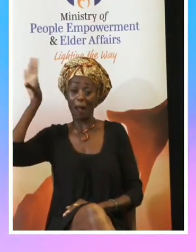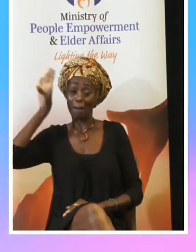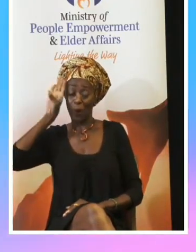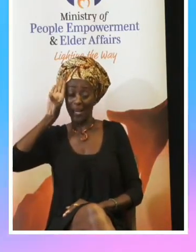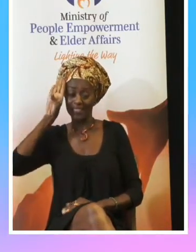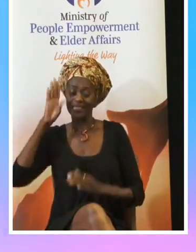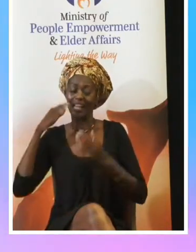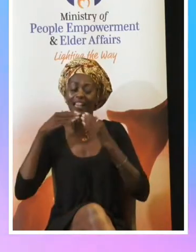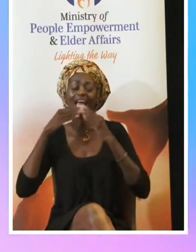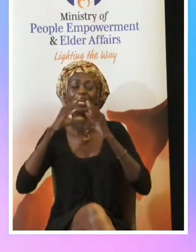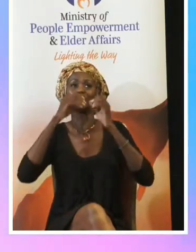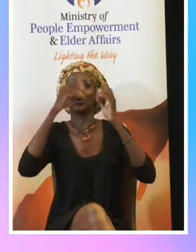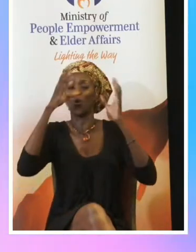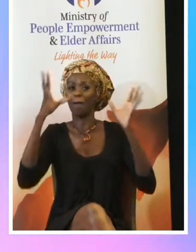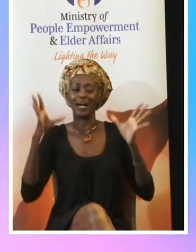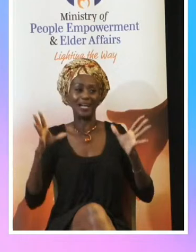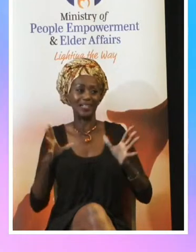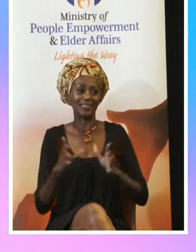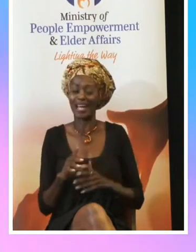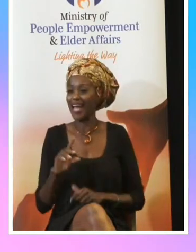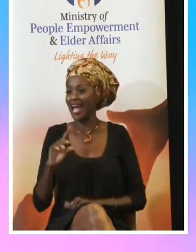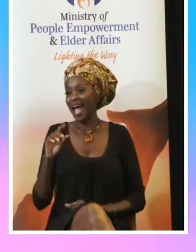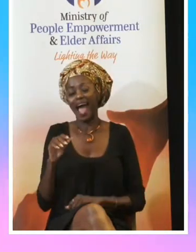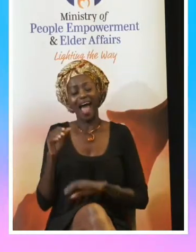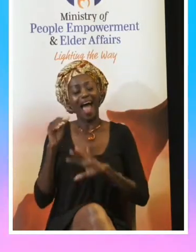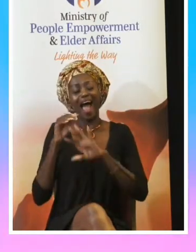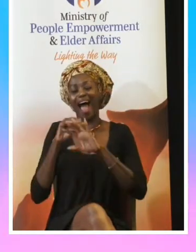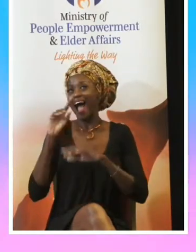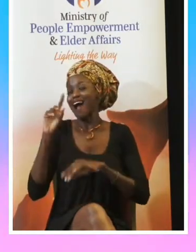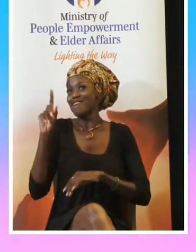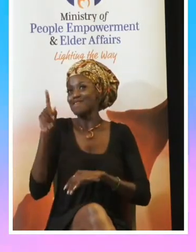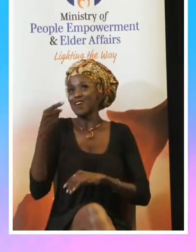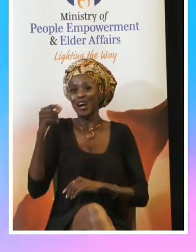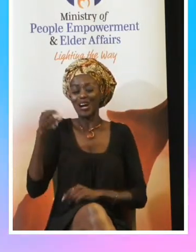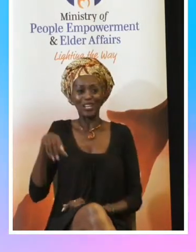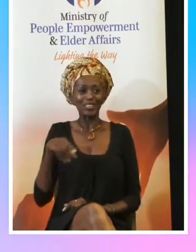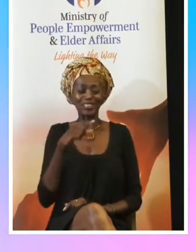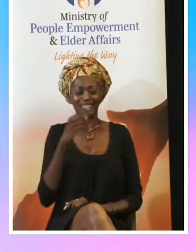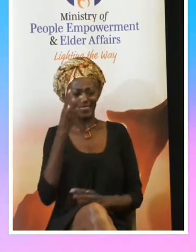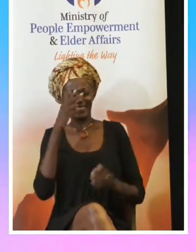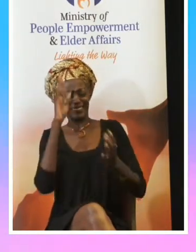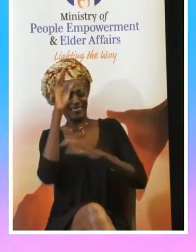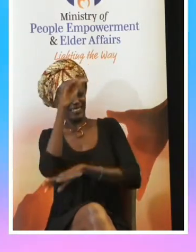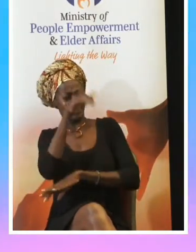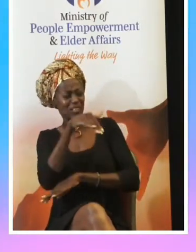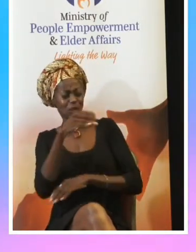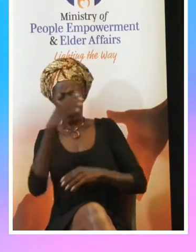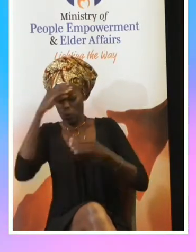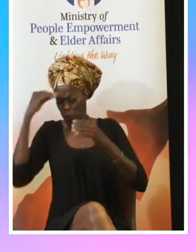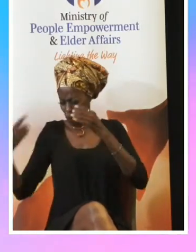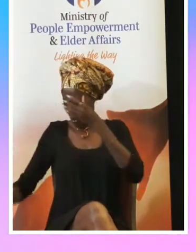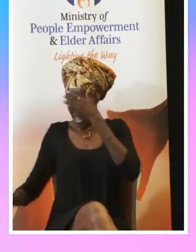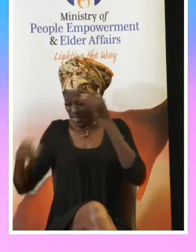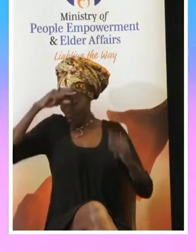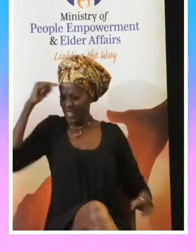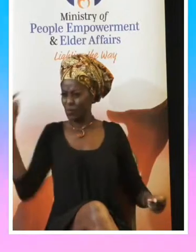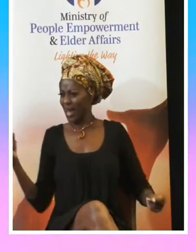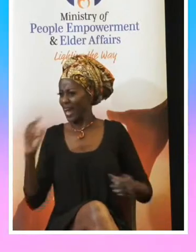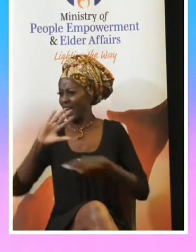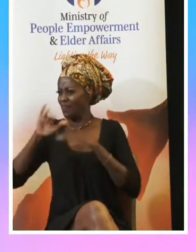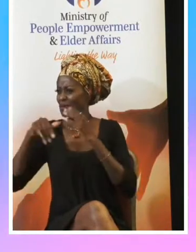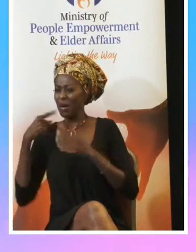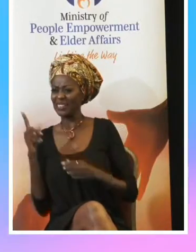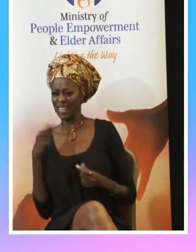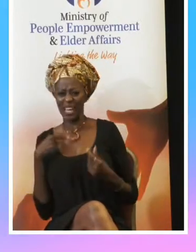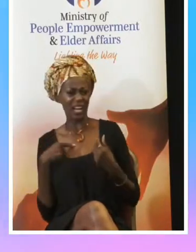much. You were sweating in the beginning. And I was wondering why you were sweating, because everybody was saying they were cold. But